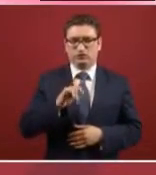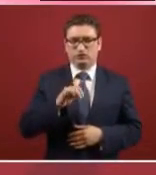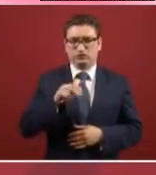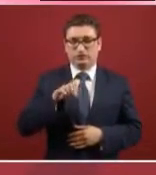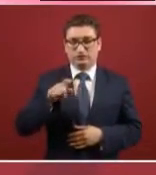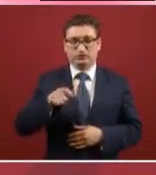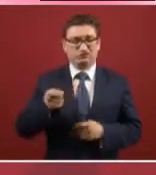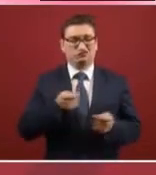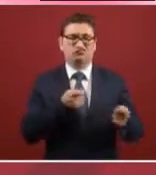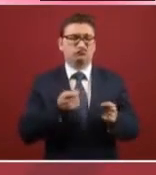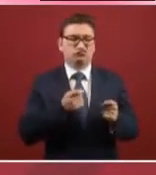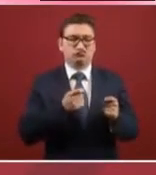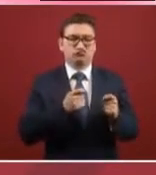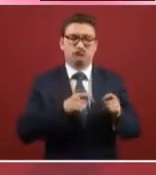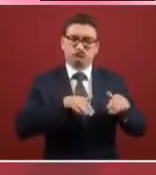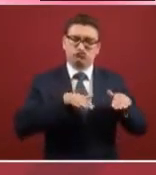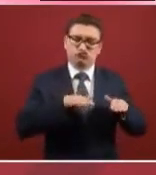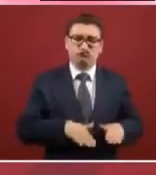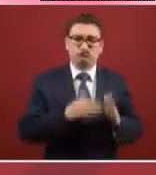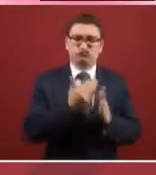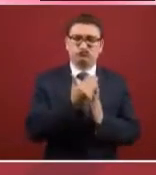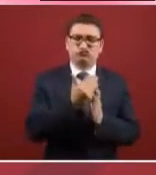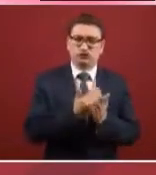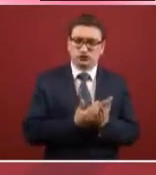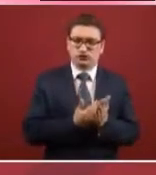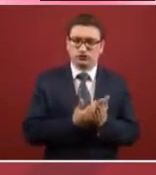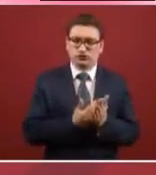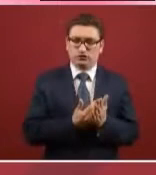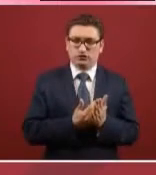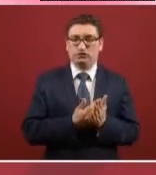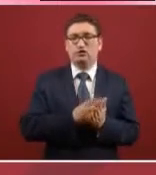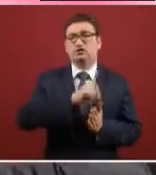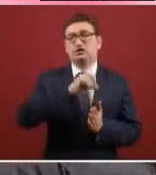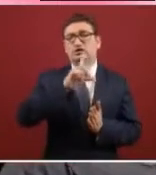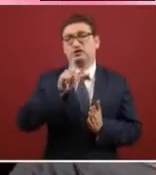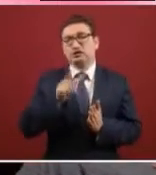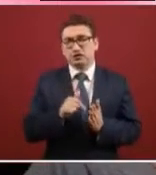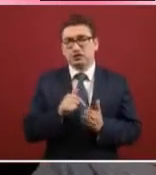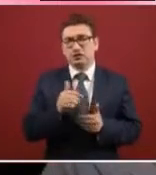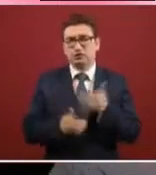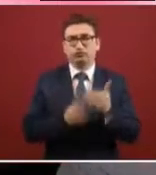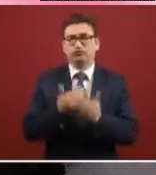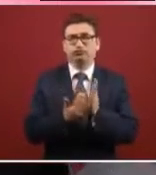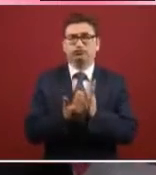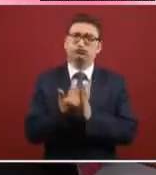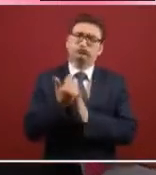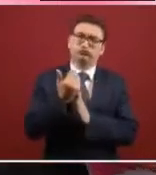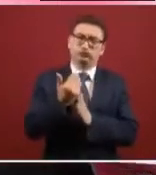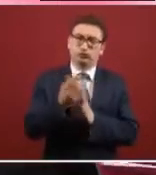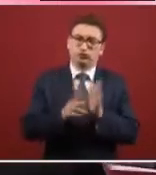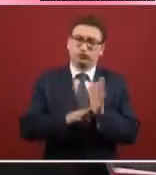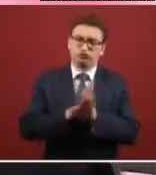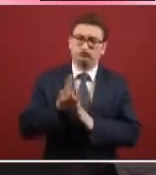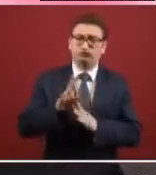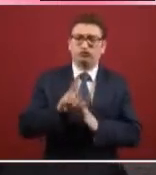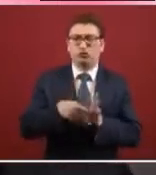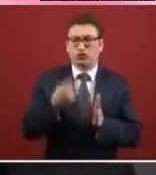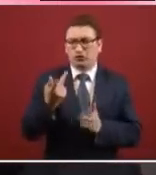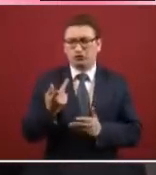bajó, it had become lowered. Y cómo volvió a subir, and how it went back up posteriormente after that.